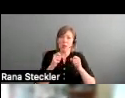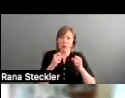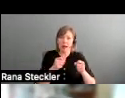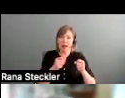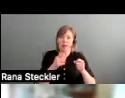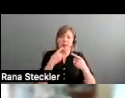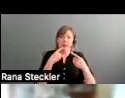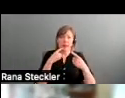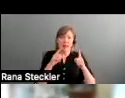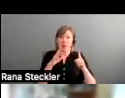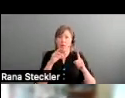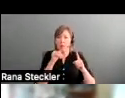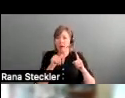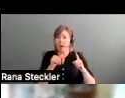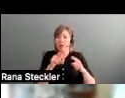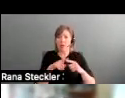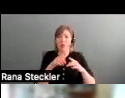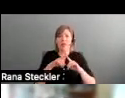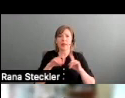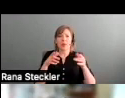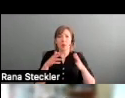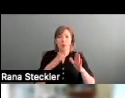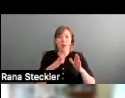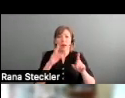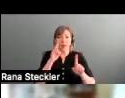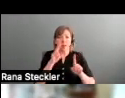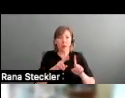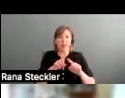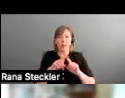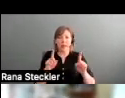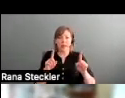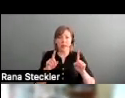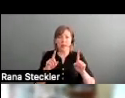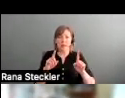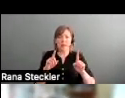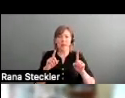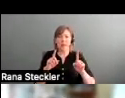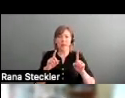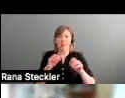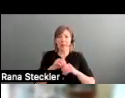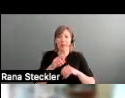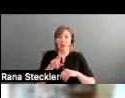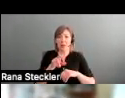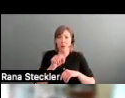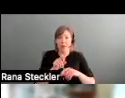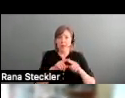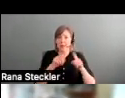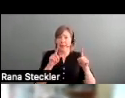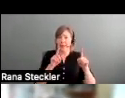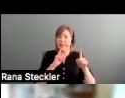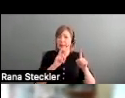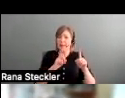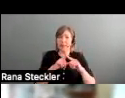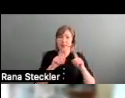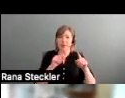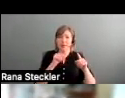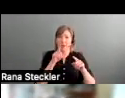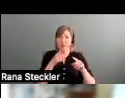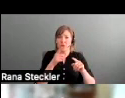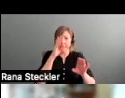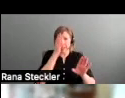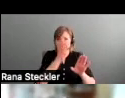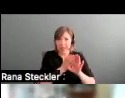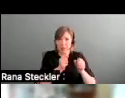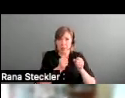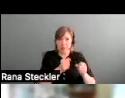about successfully or not, to a different way of looking at difference. In the US, it definitely was not just driven by